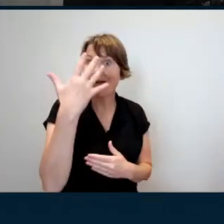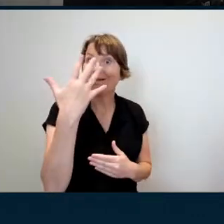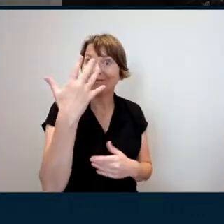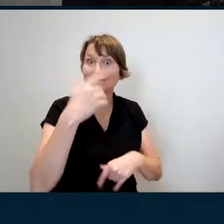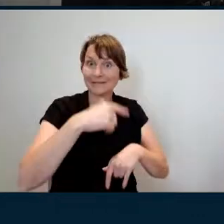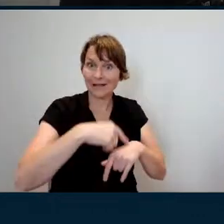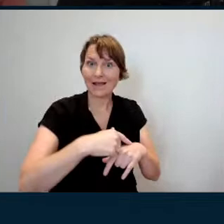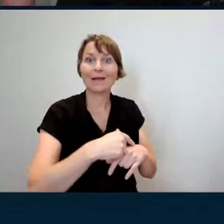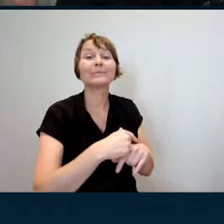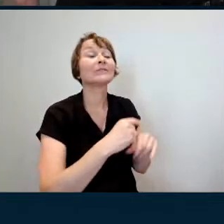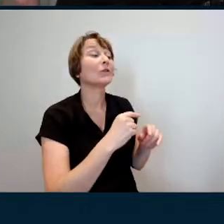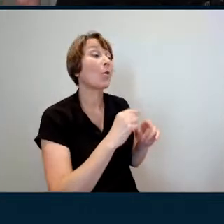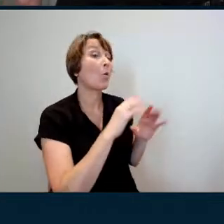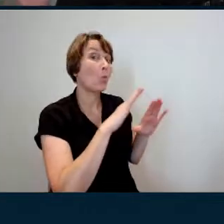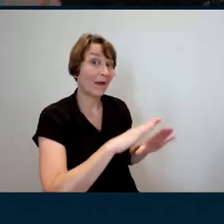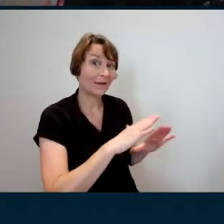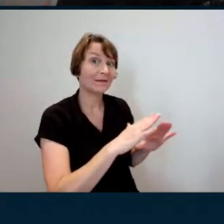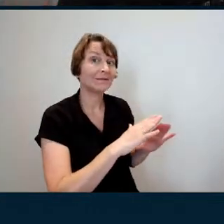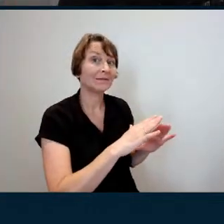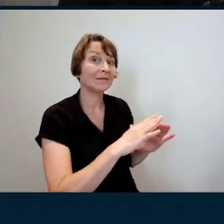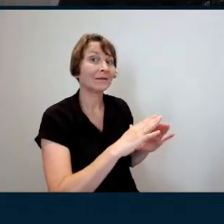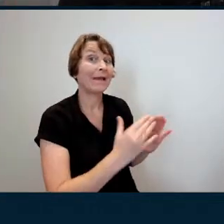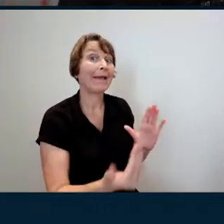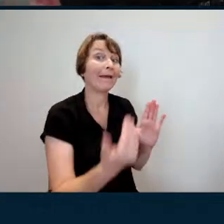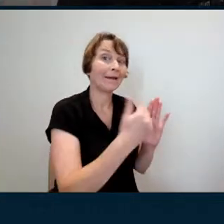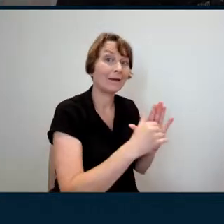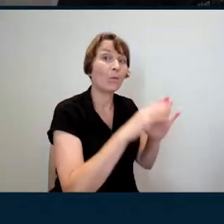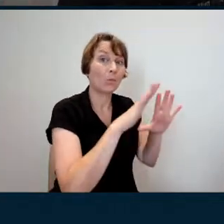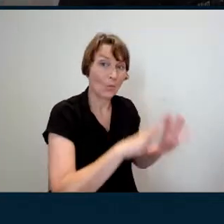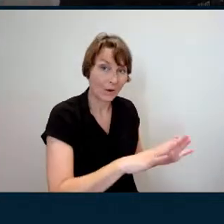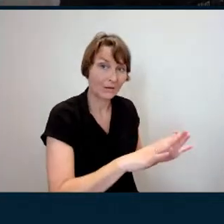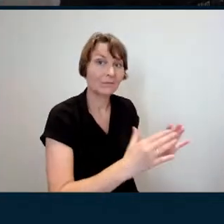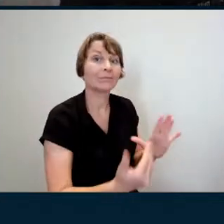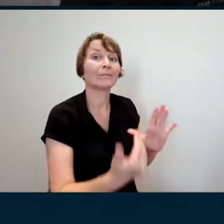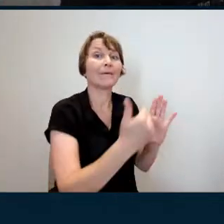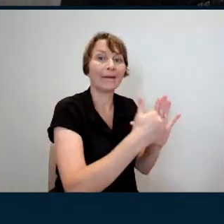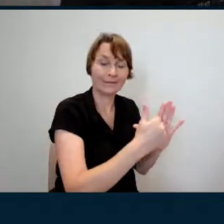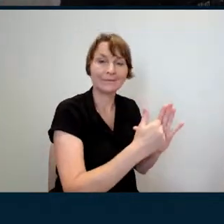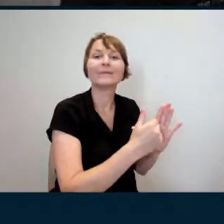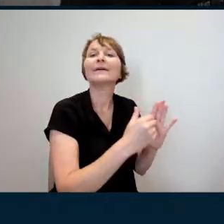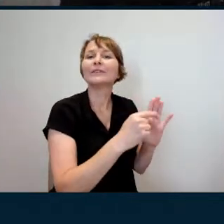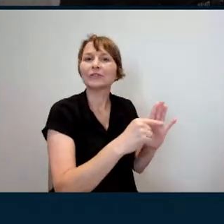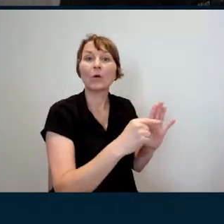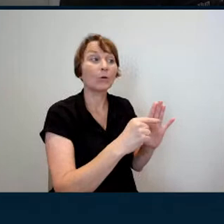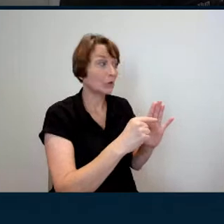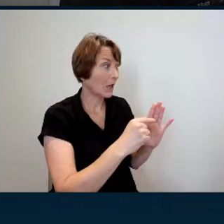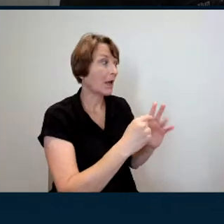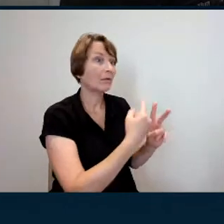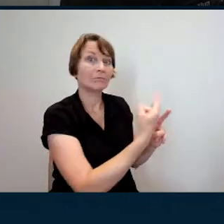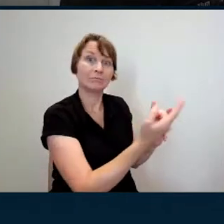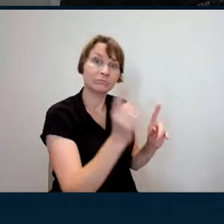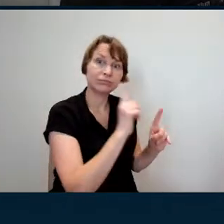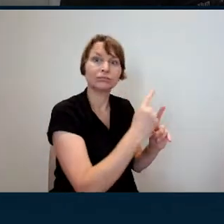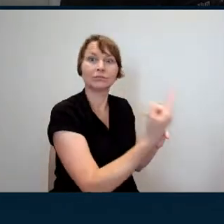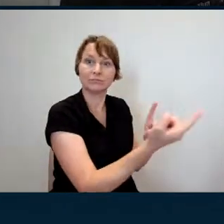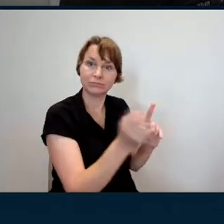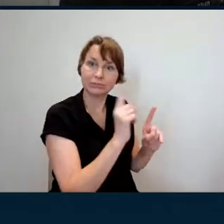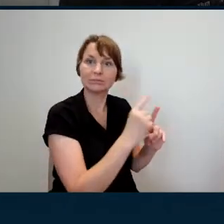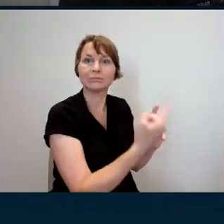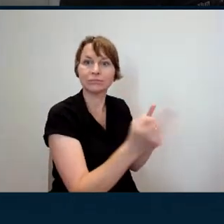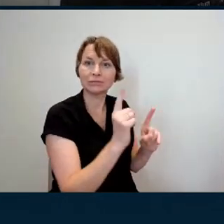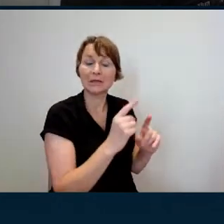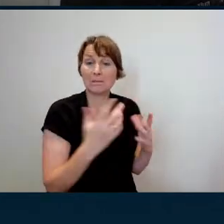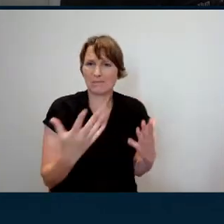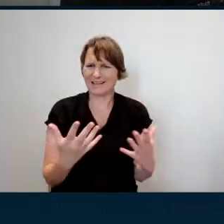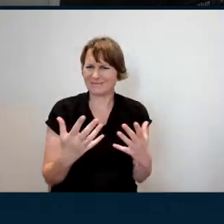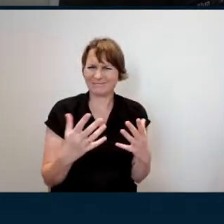between. And that way you have a pretty good shot at getting them all. But there is still the possibility